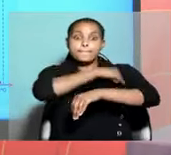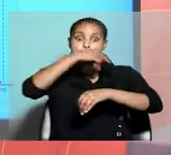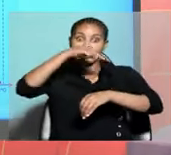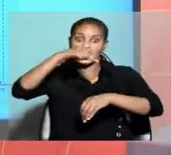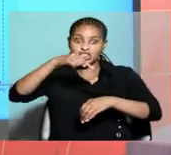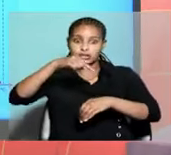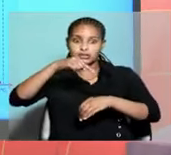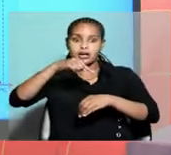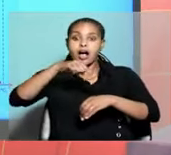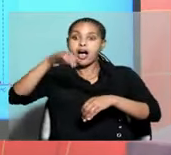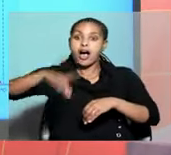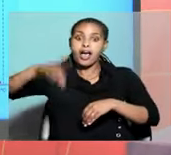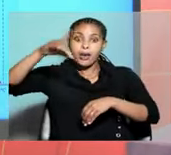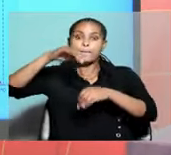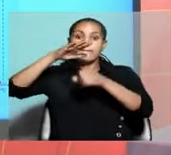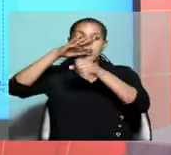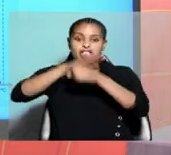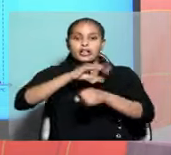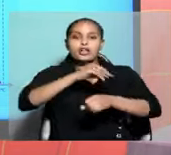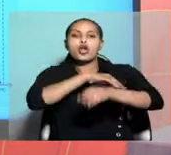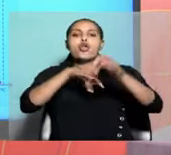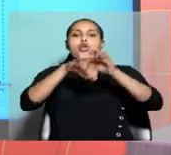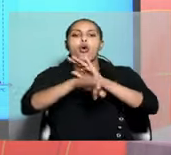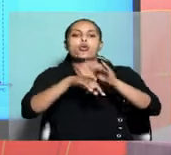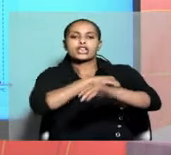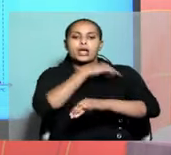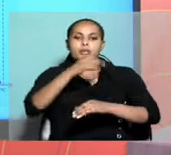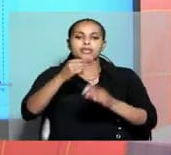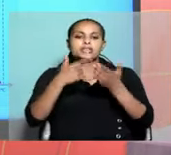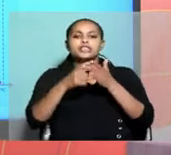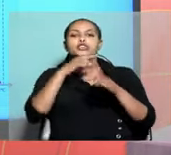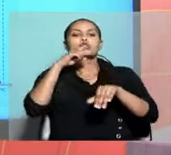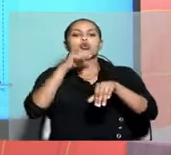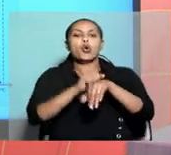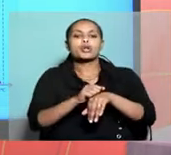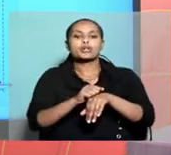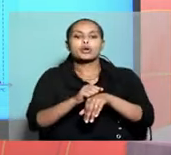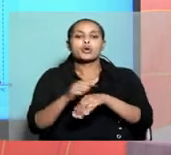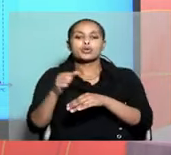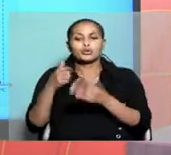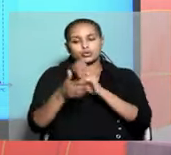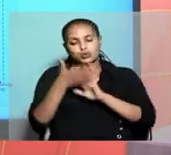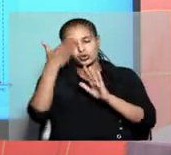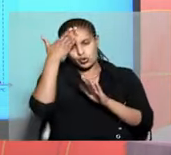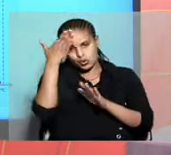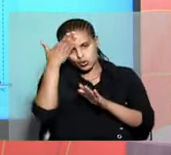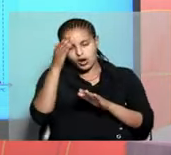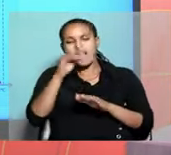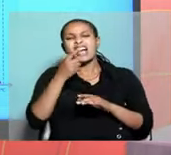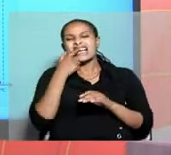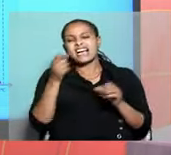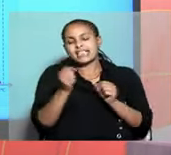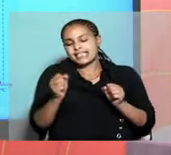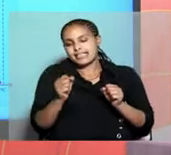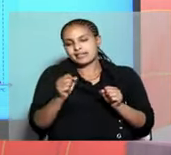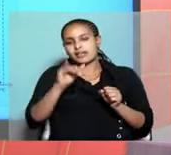and low temperature. Now this is solid water, which is known as